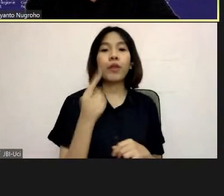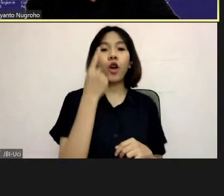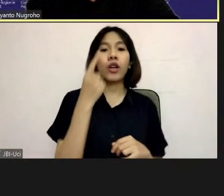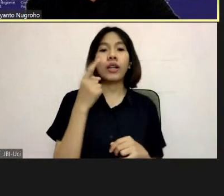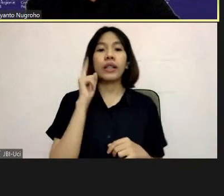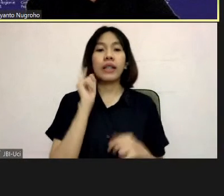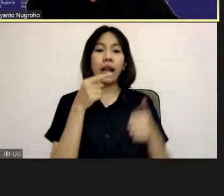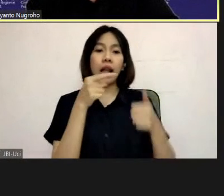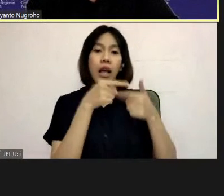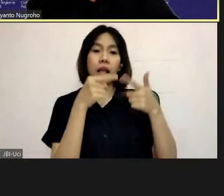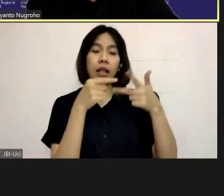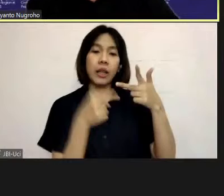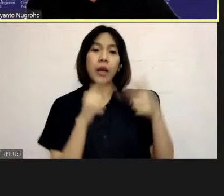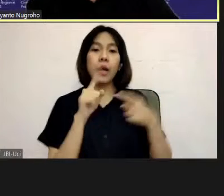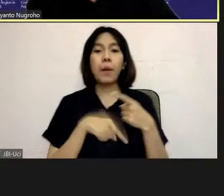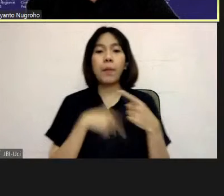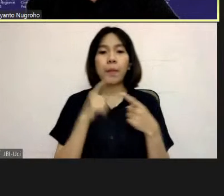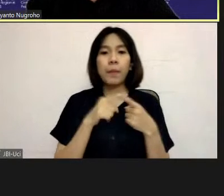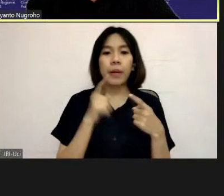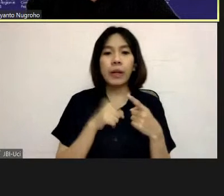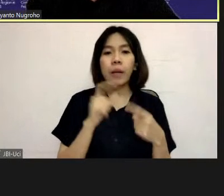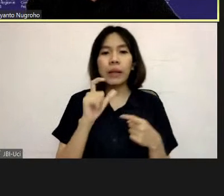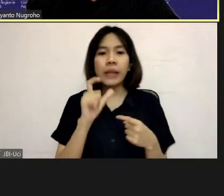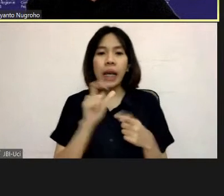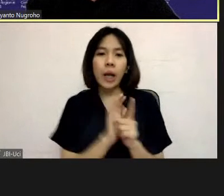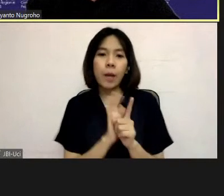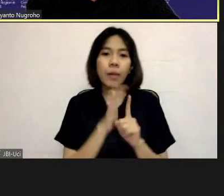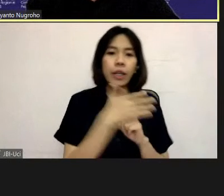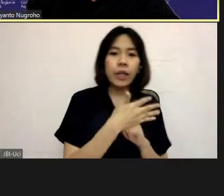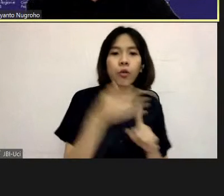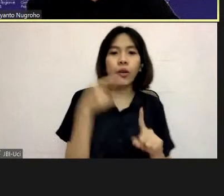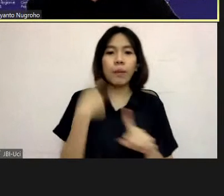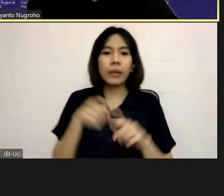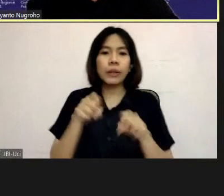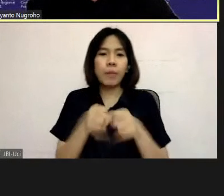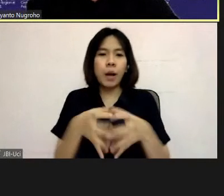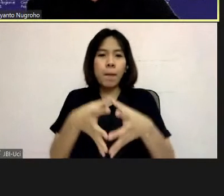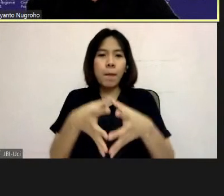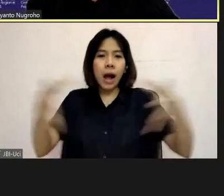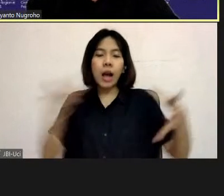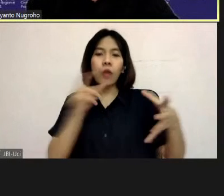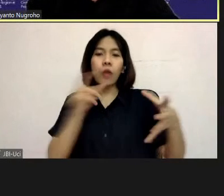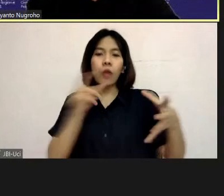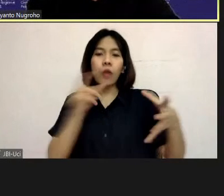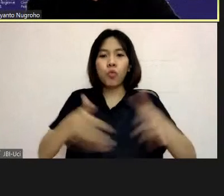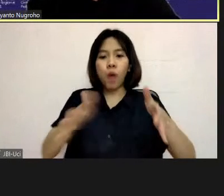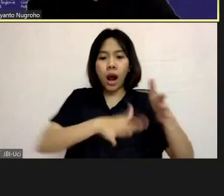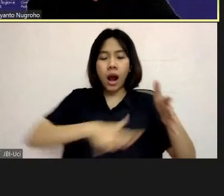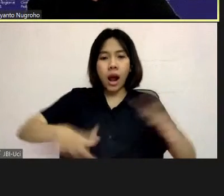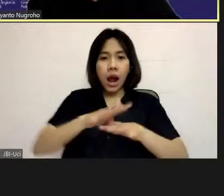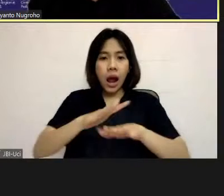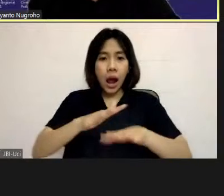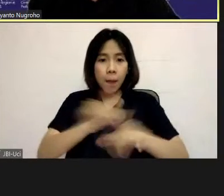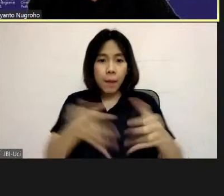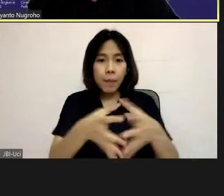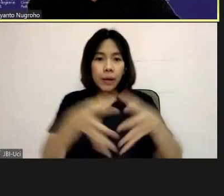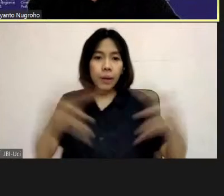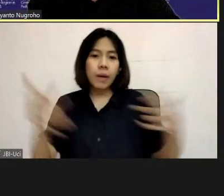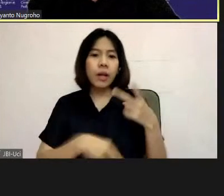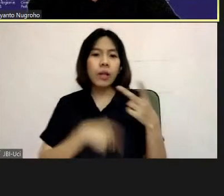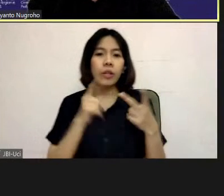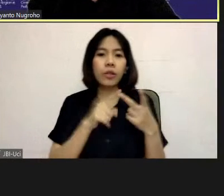protect and expand civic space. The second is to put an end to